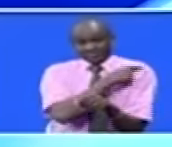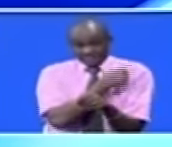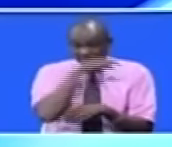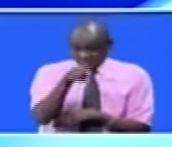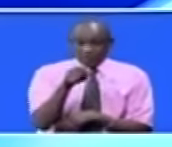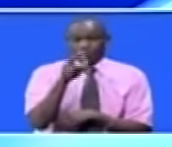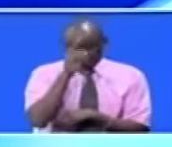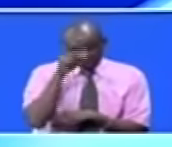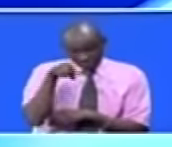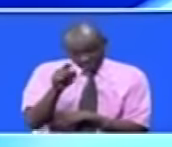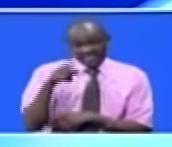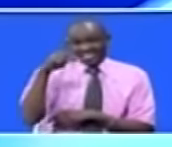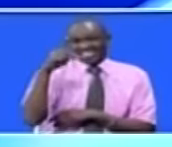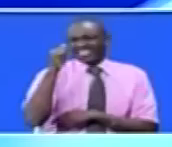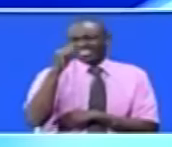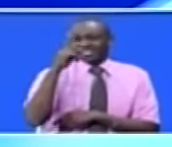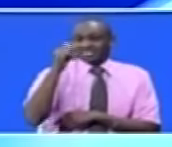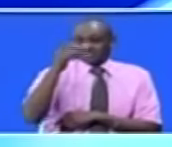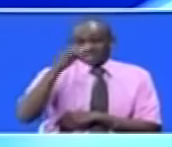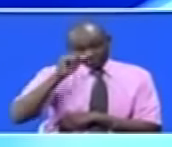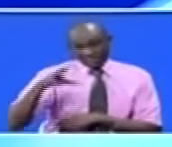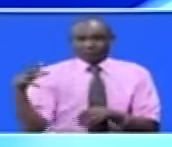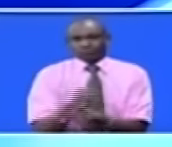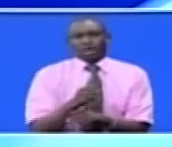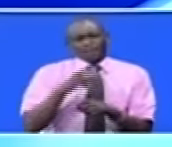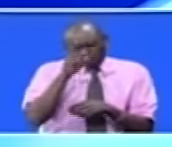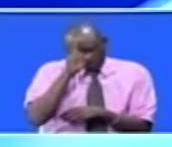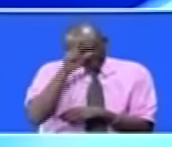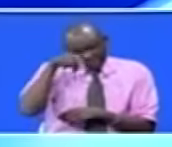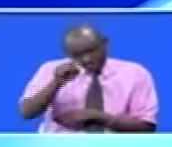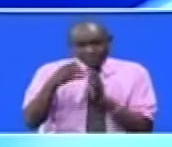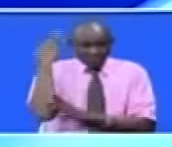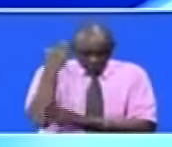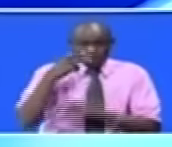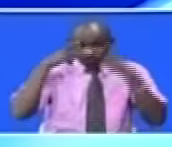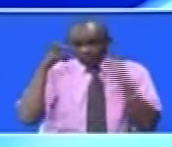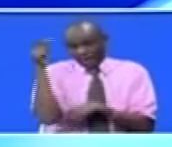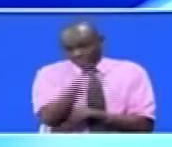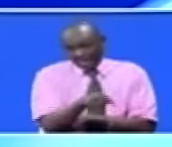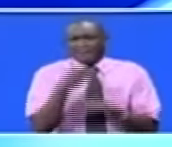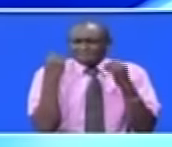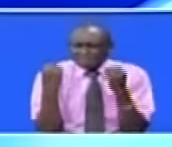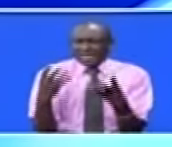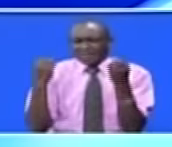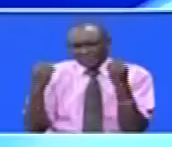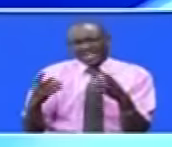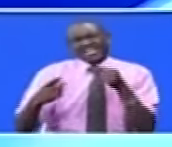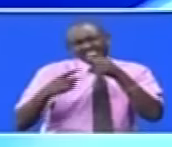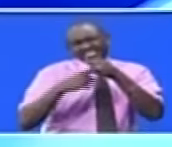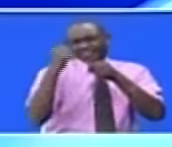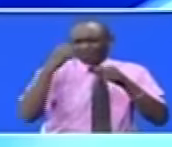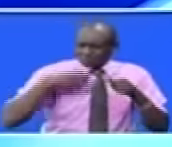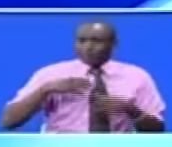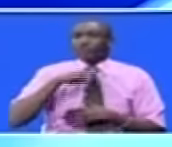Police Joel Kitili for sabotaging a police counter-operation and leading to the killing of